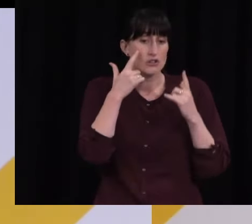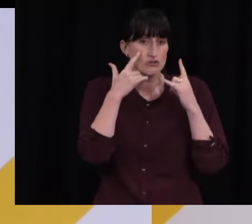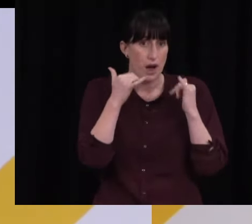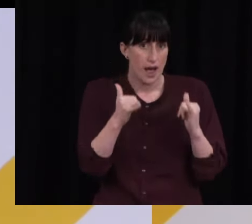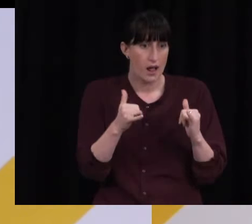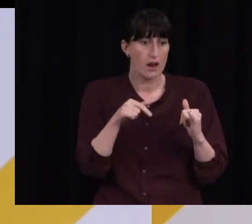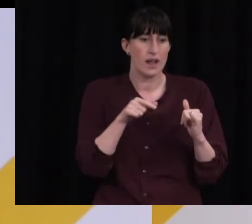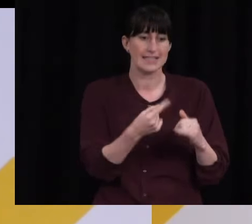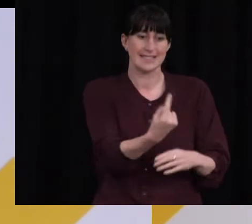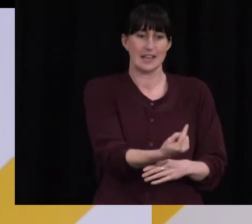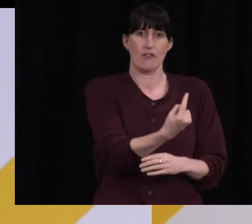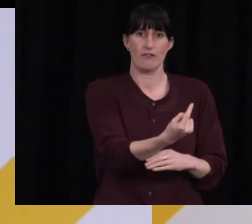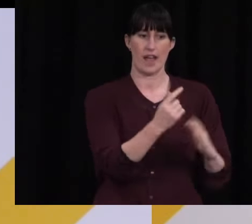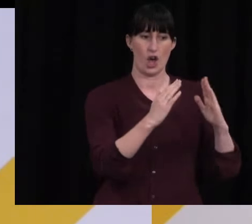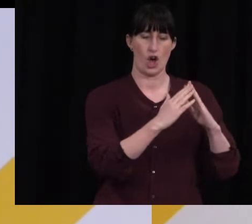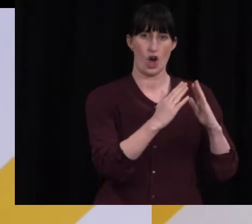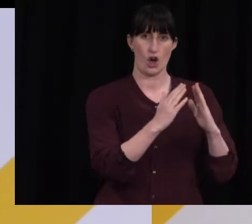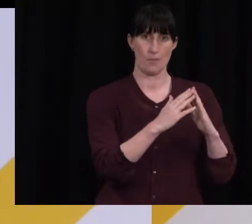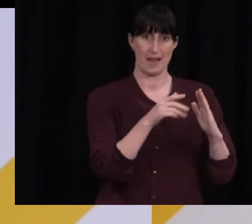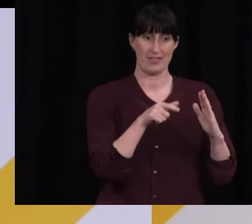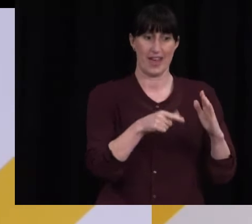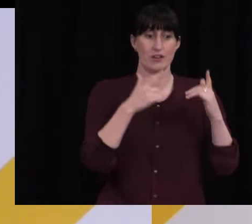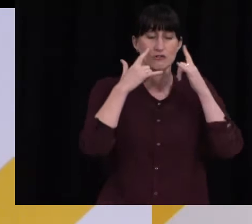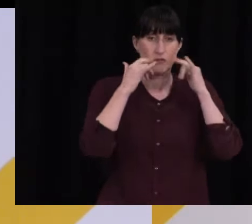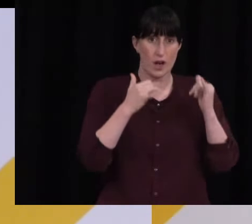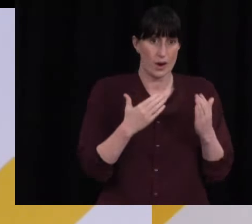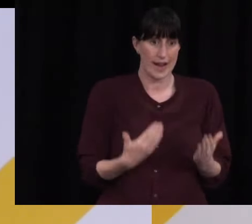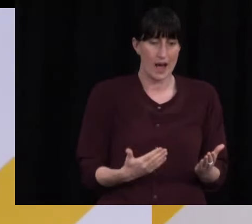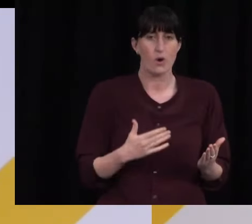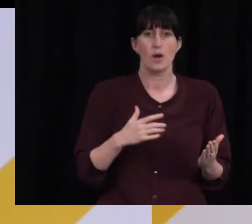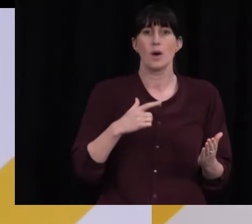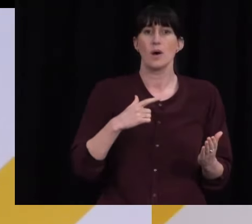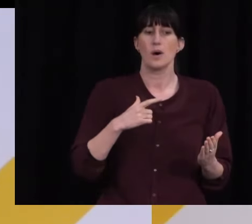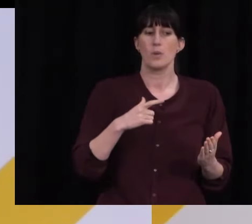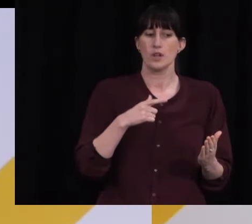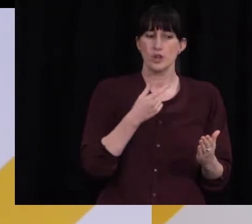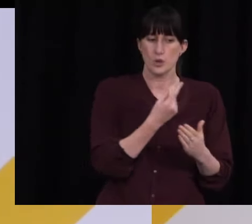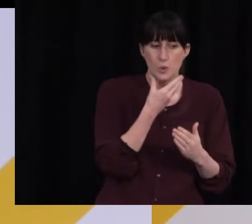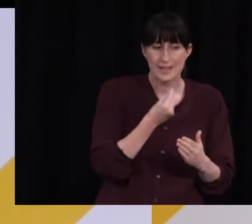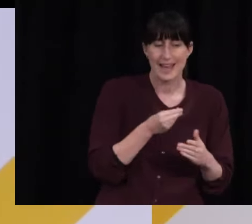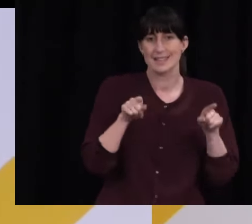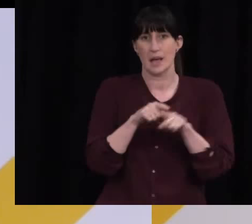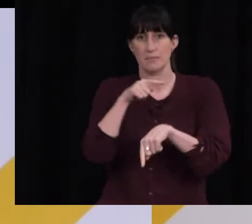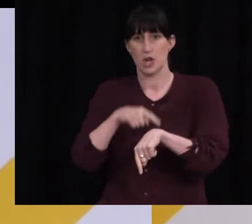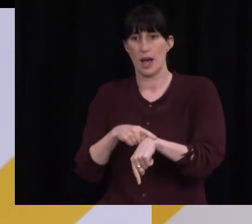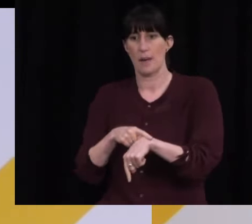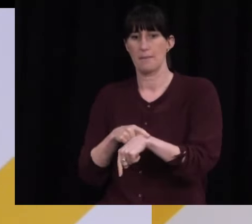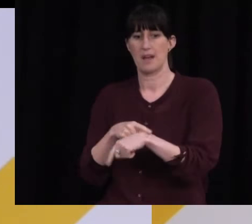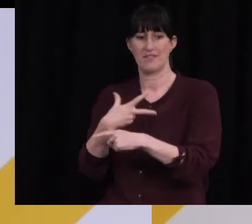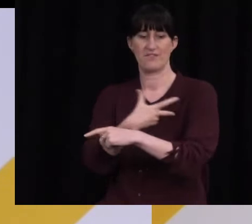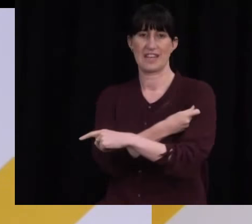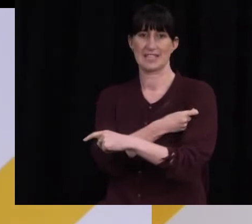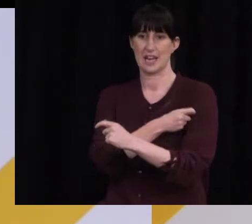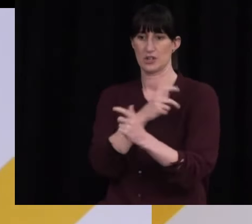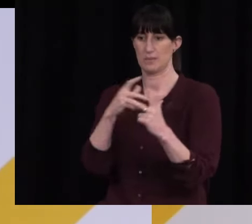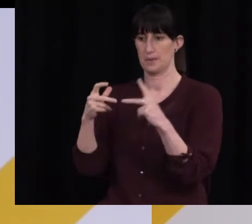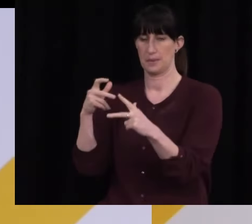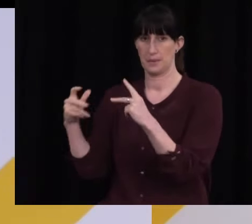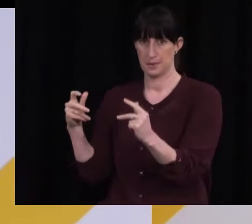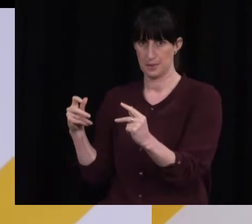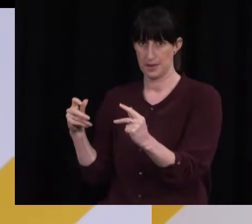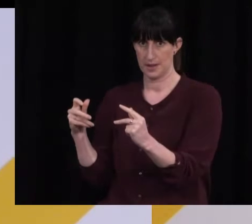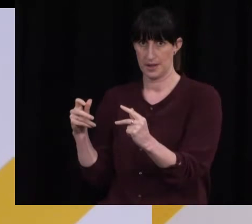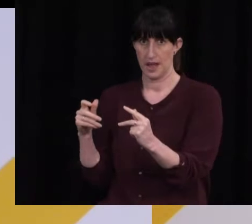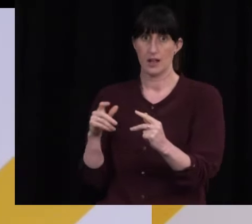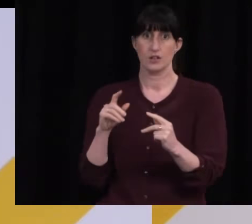in preparation for a highly vaccinated population. So that's why it's being done on a small scale. We are still vaccinating, but the intention is